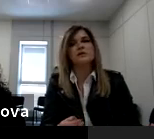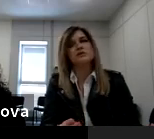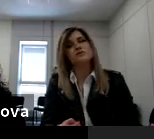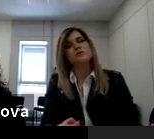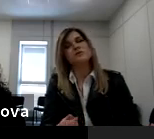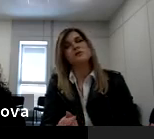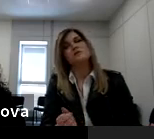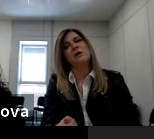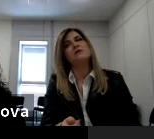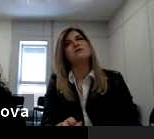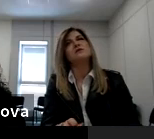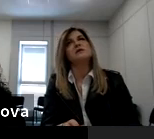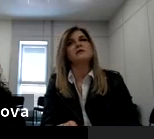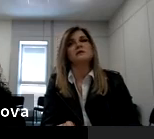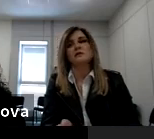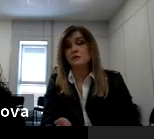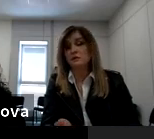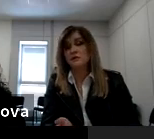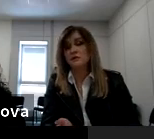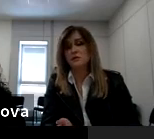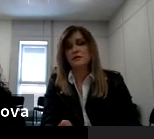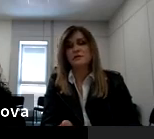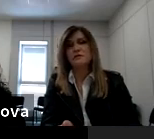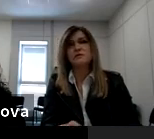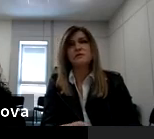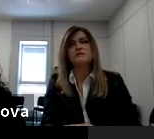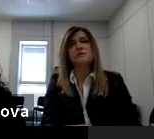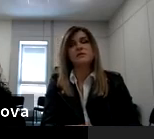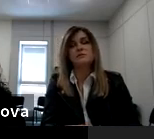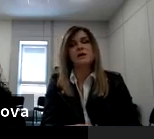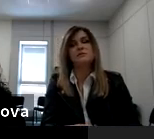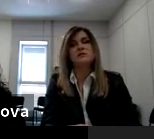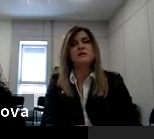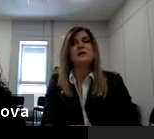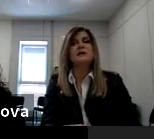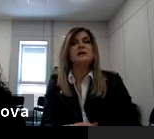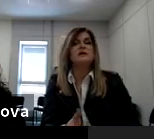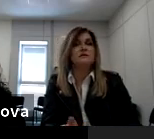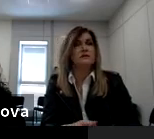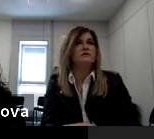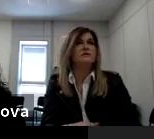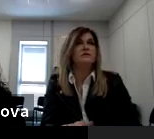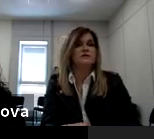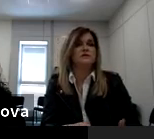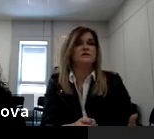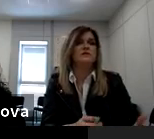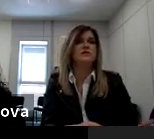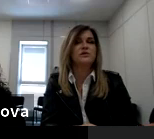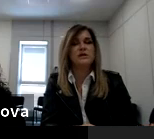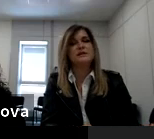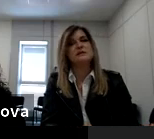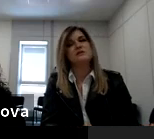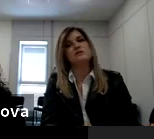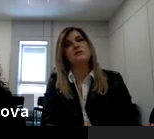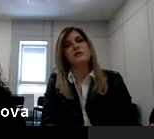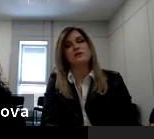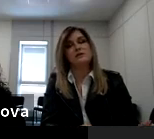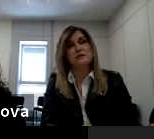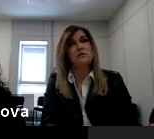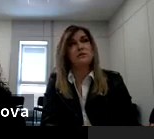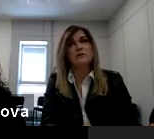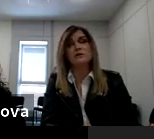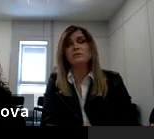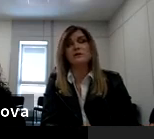small issues for mounting the additional accessories for easy mounting. Even, for instance, if you will